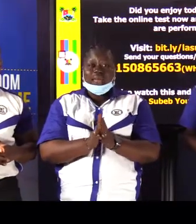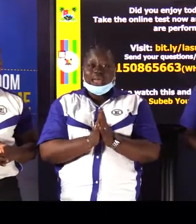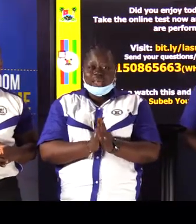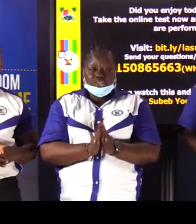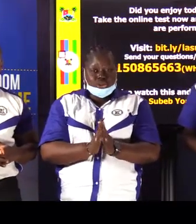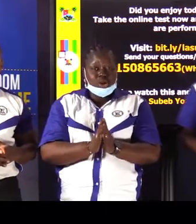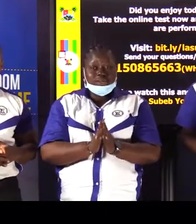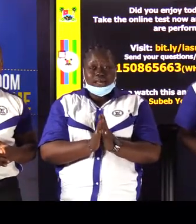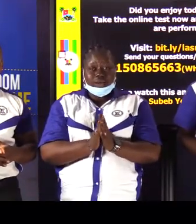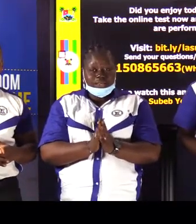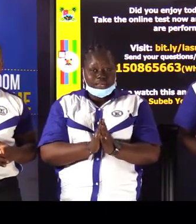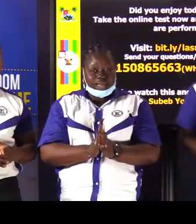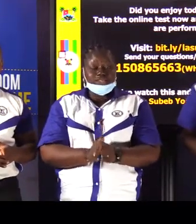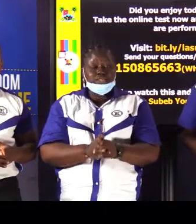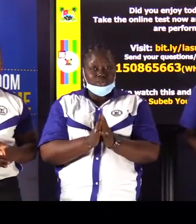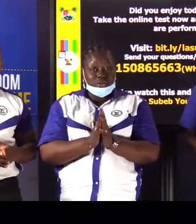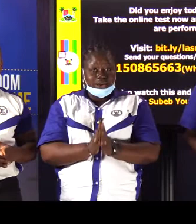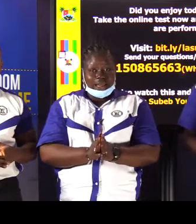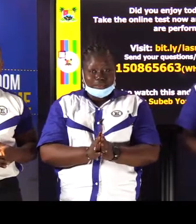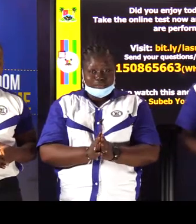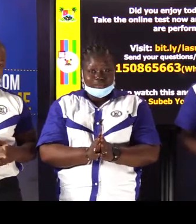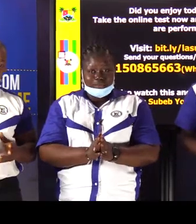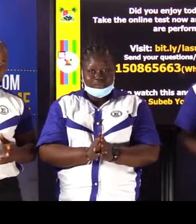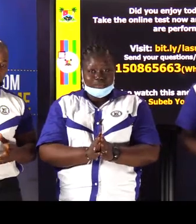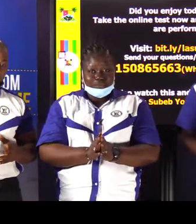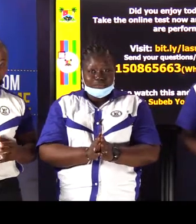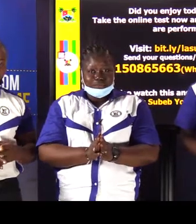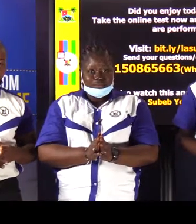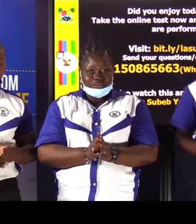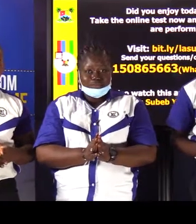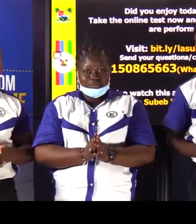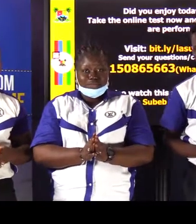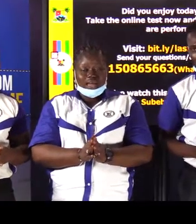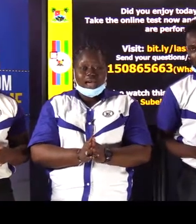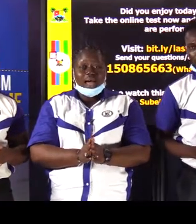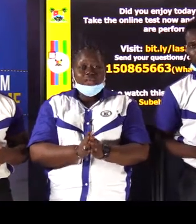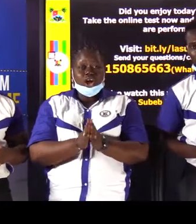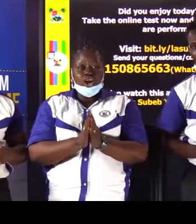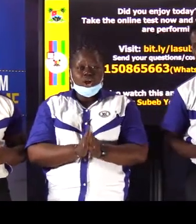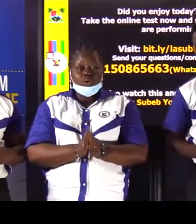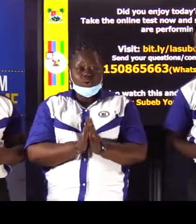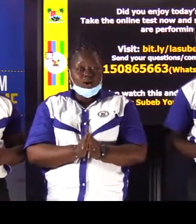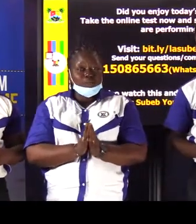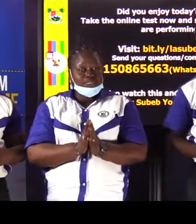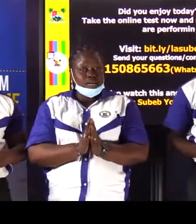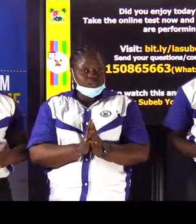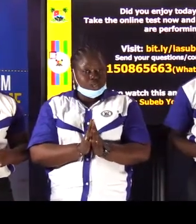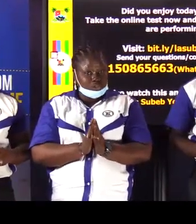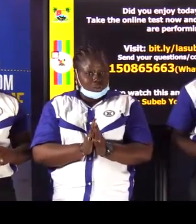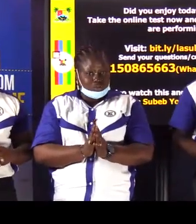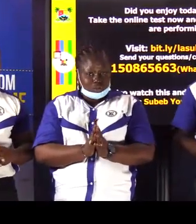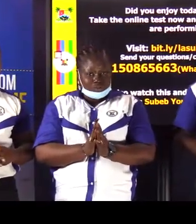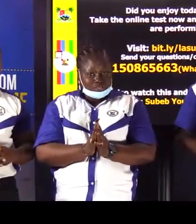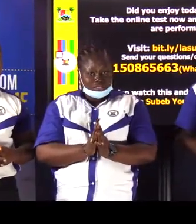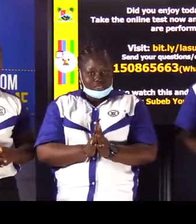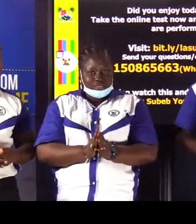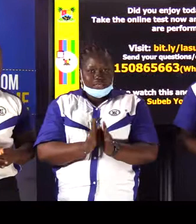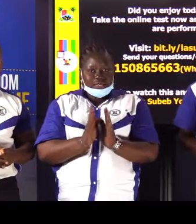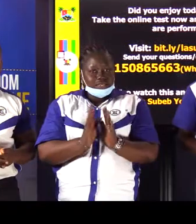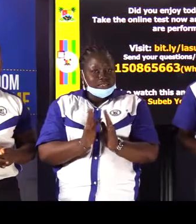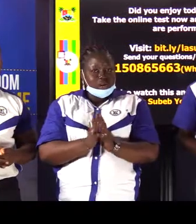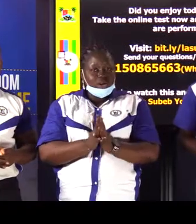assignment, ensure that you indicate your name, Your school, Your class. and your local government education